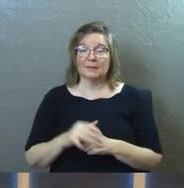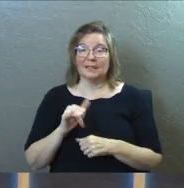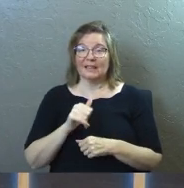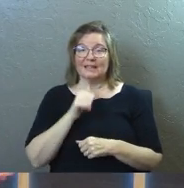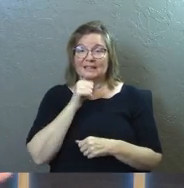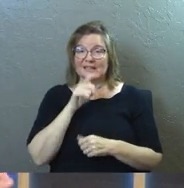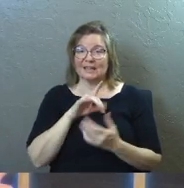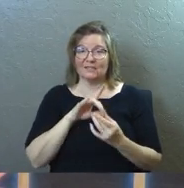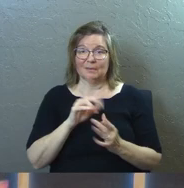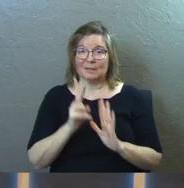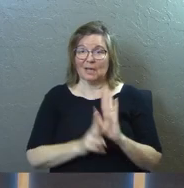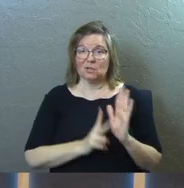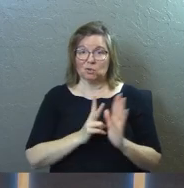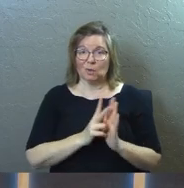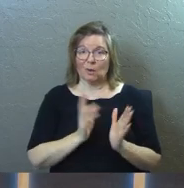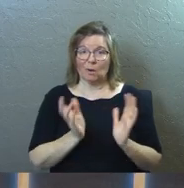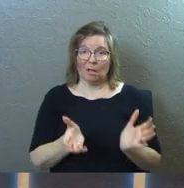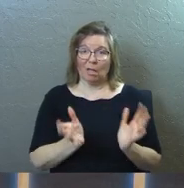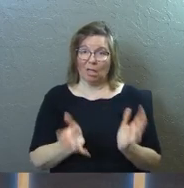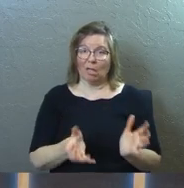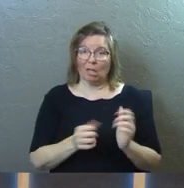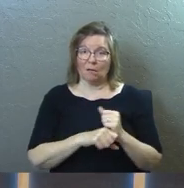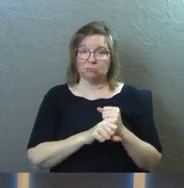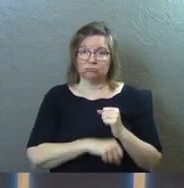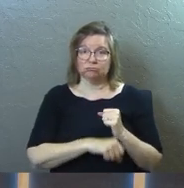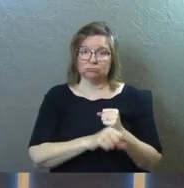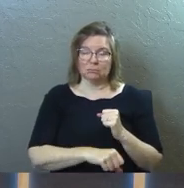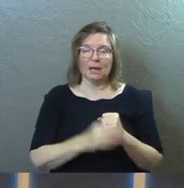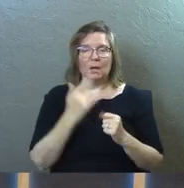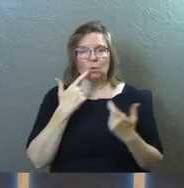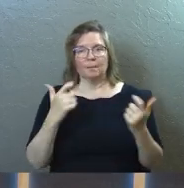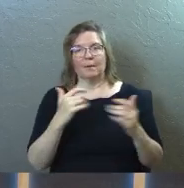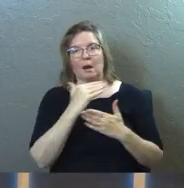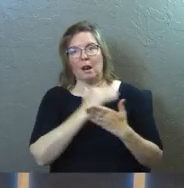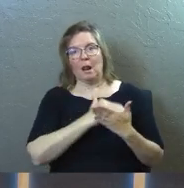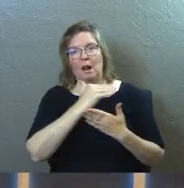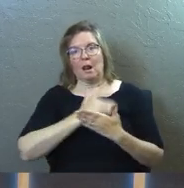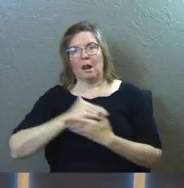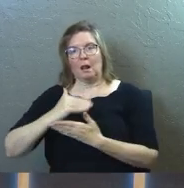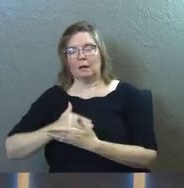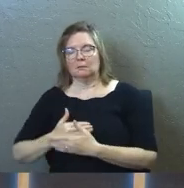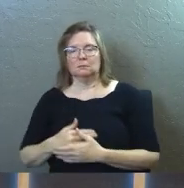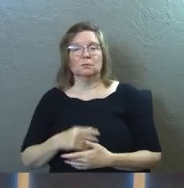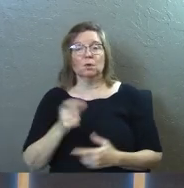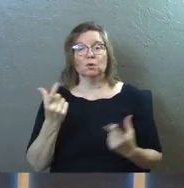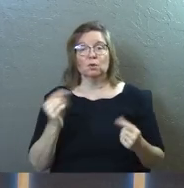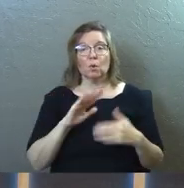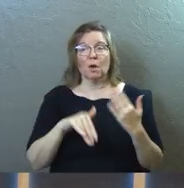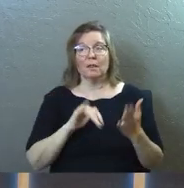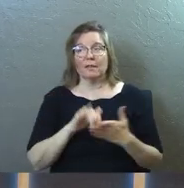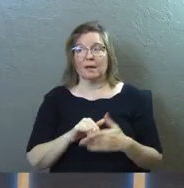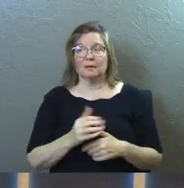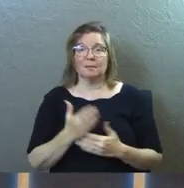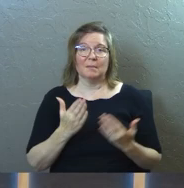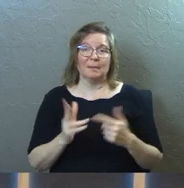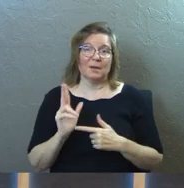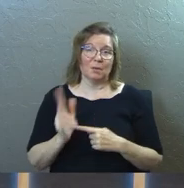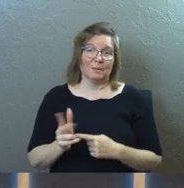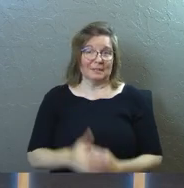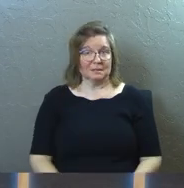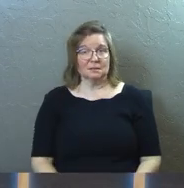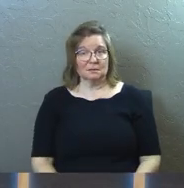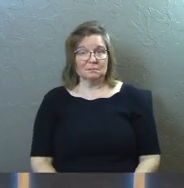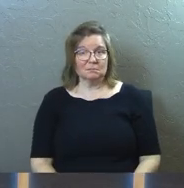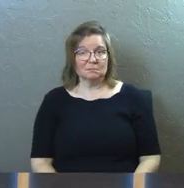That does not have to be a two-hour conversation. I know it's a big, long list. You can do all that, maybe